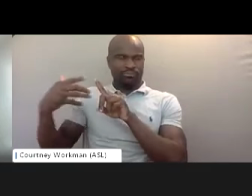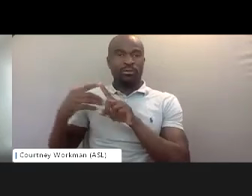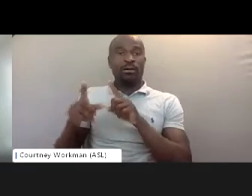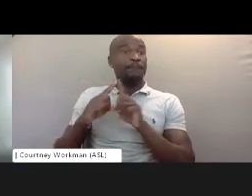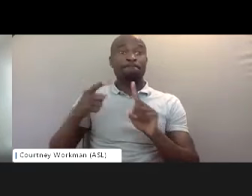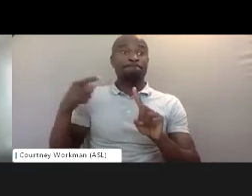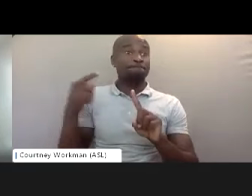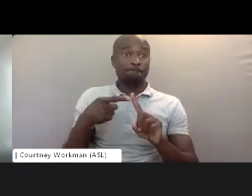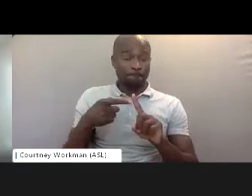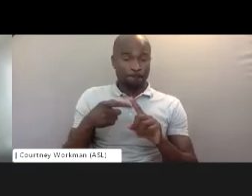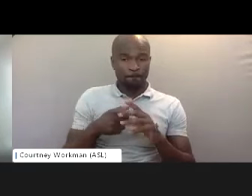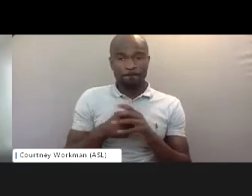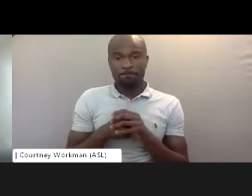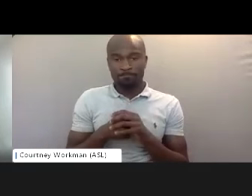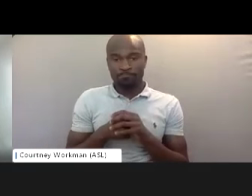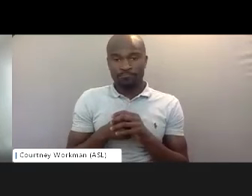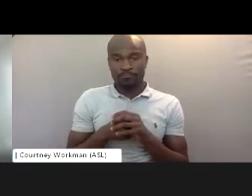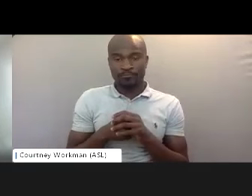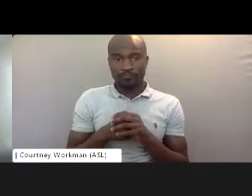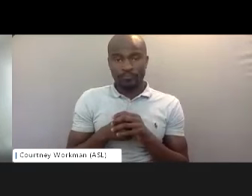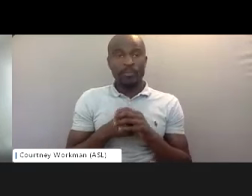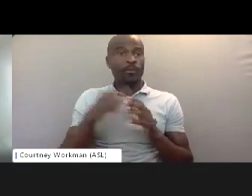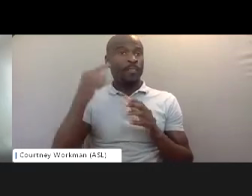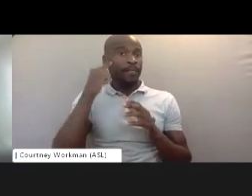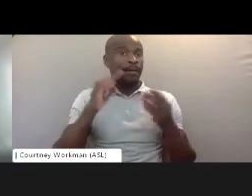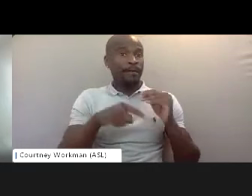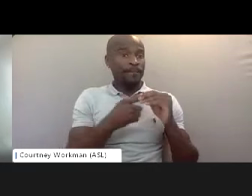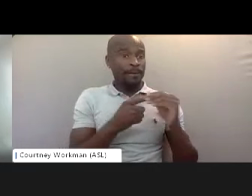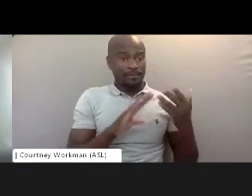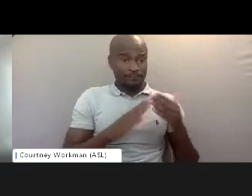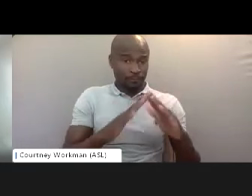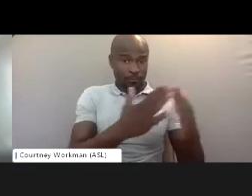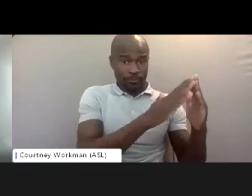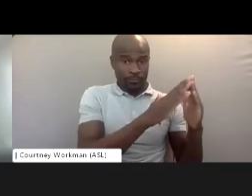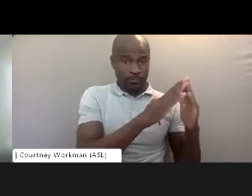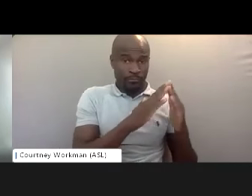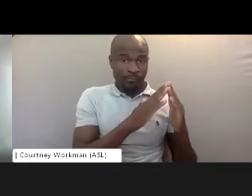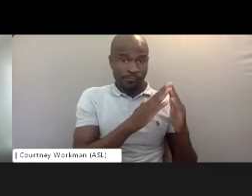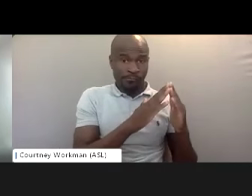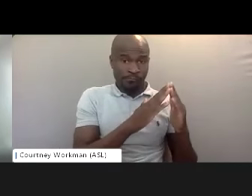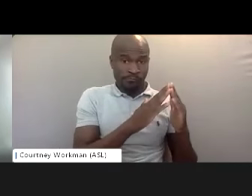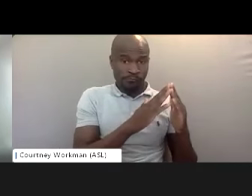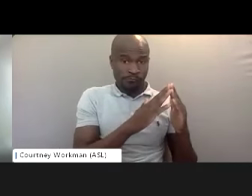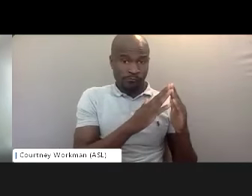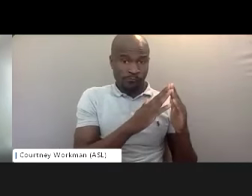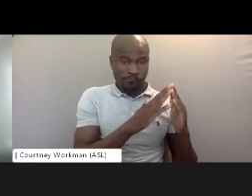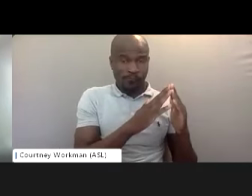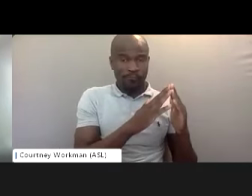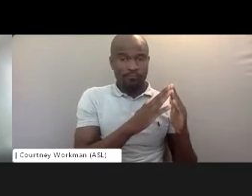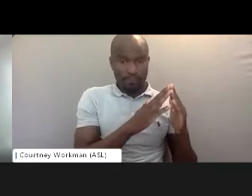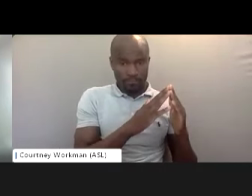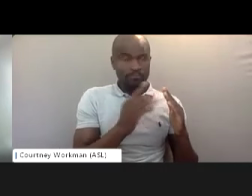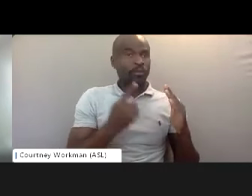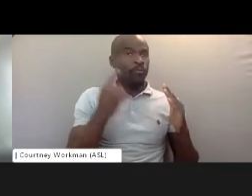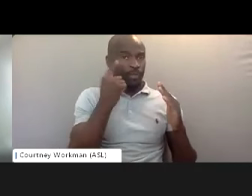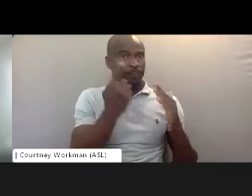behavioral health from a perspective of a community, we're not only talking about evidence-based, we are always talking about evidence-based